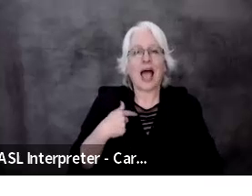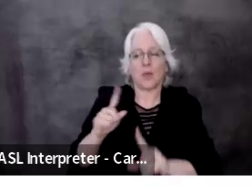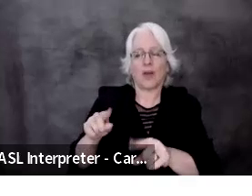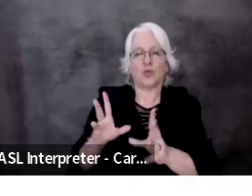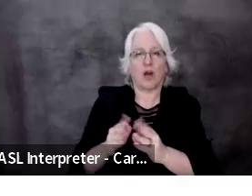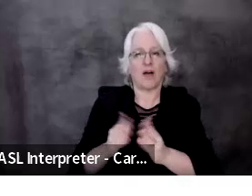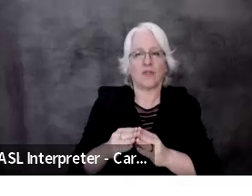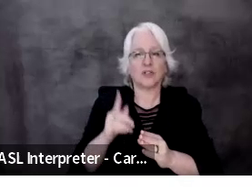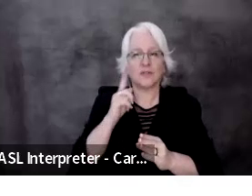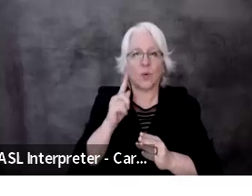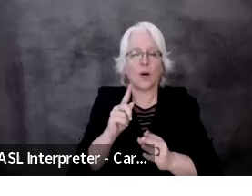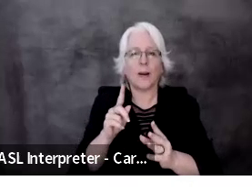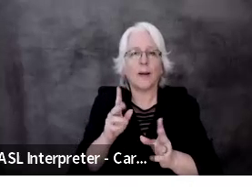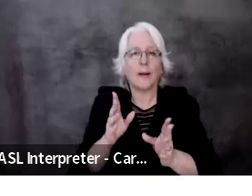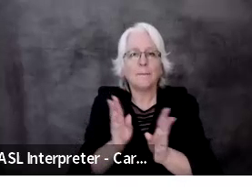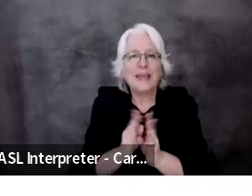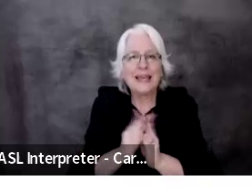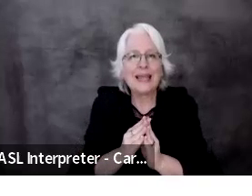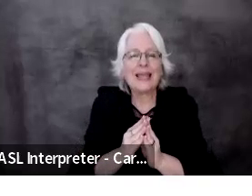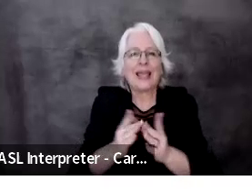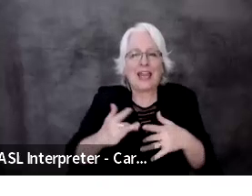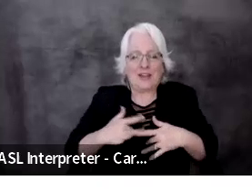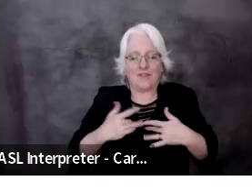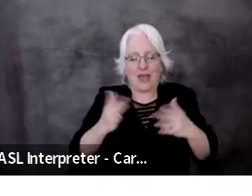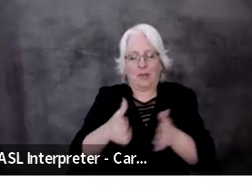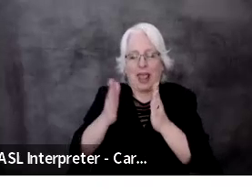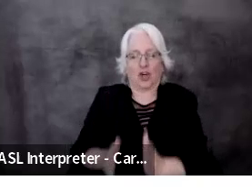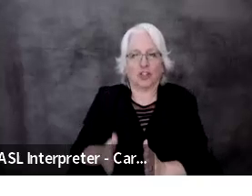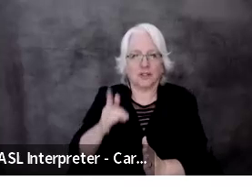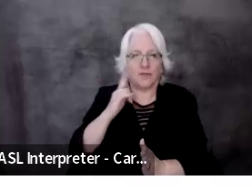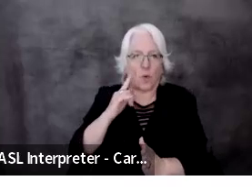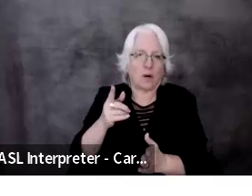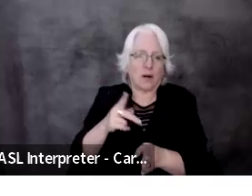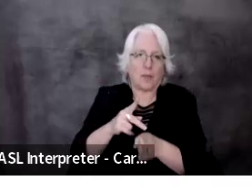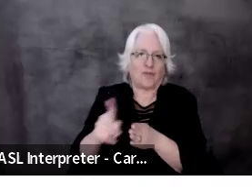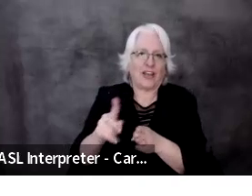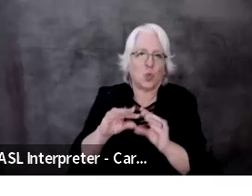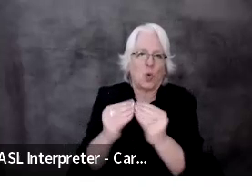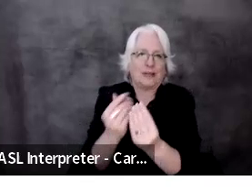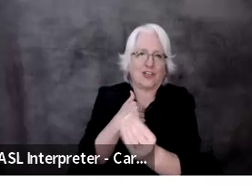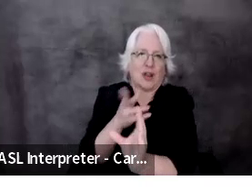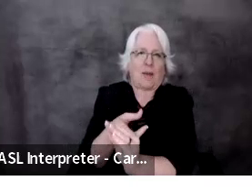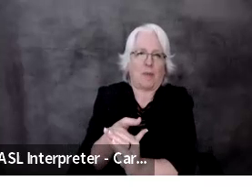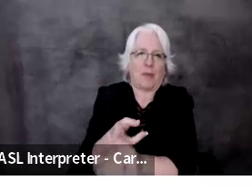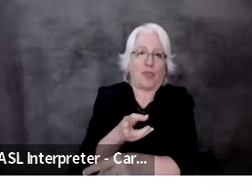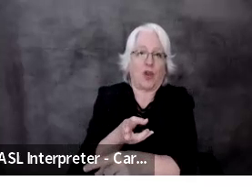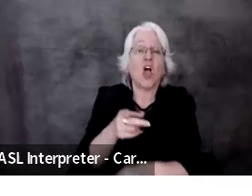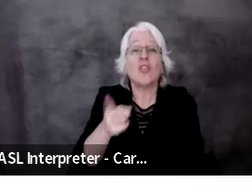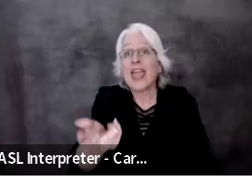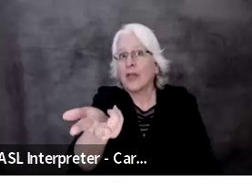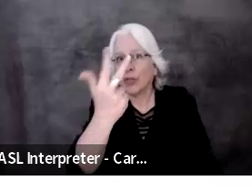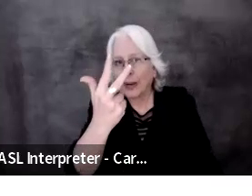meeting and event planners as part of a professional development organization that I am a member of. They had 3